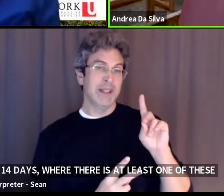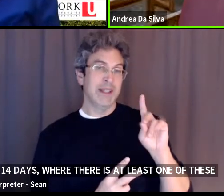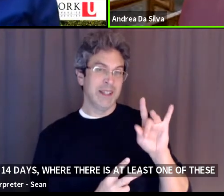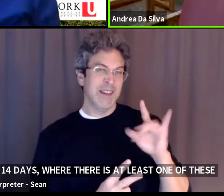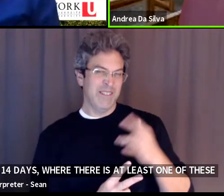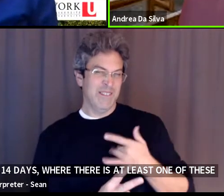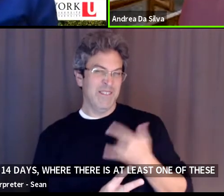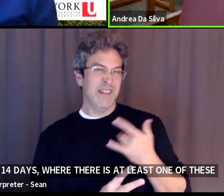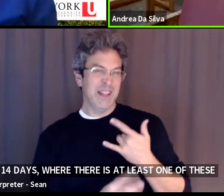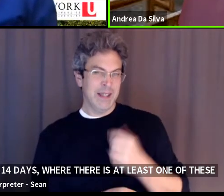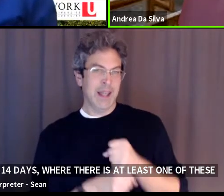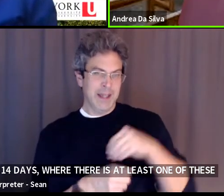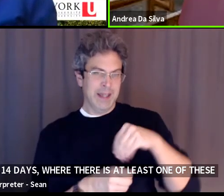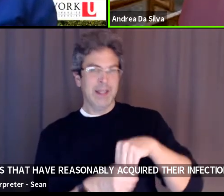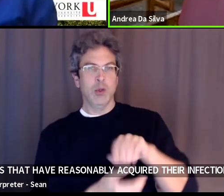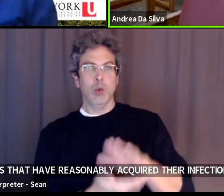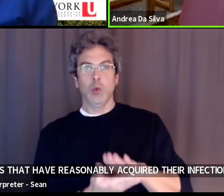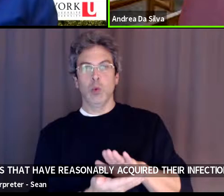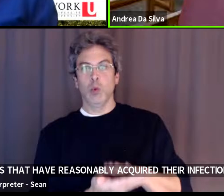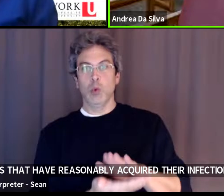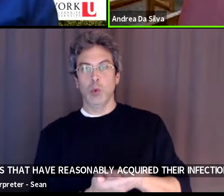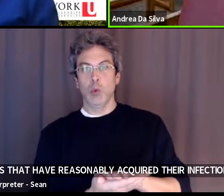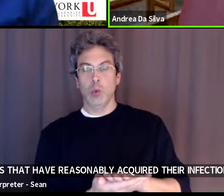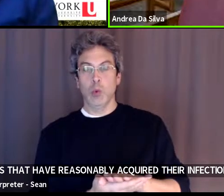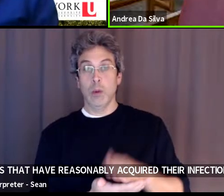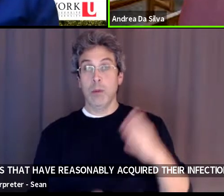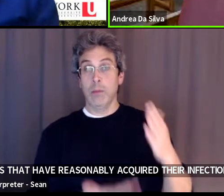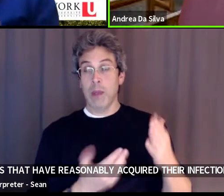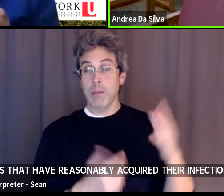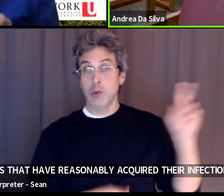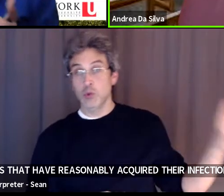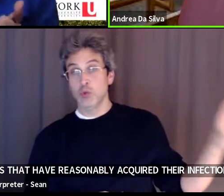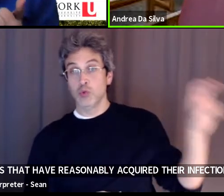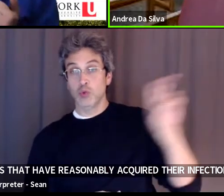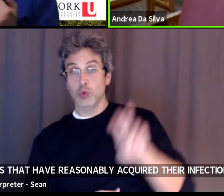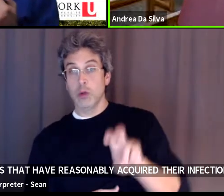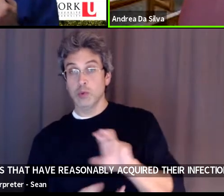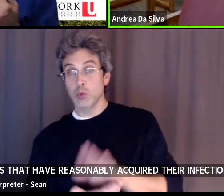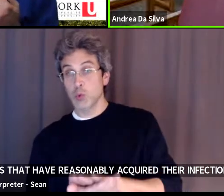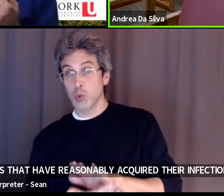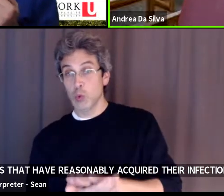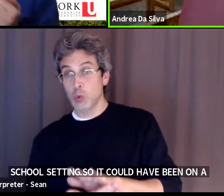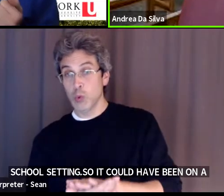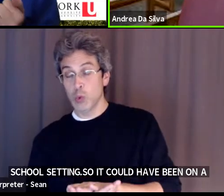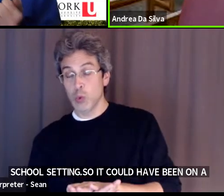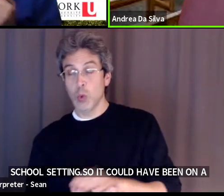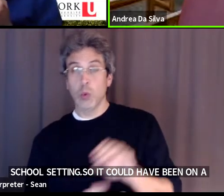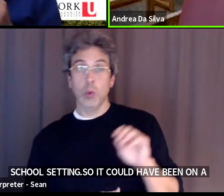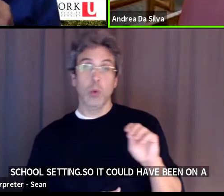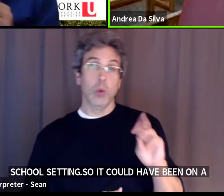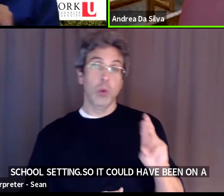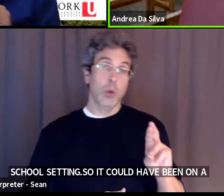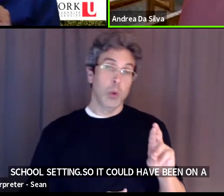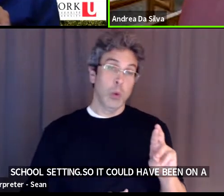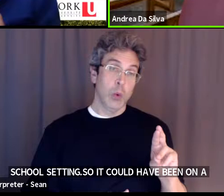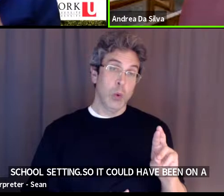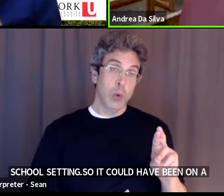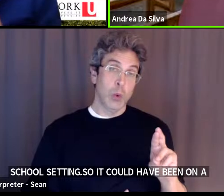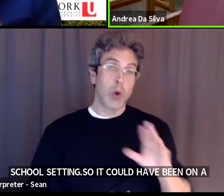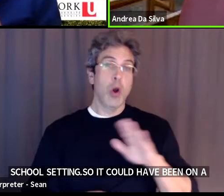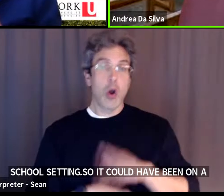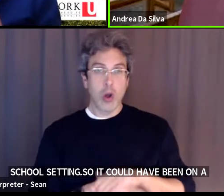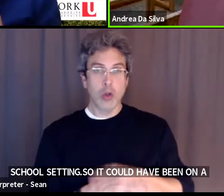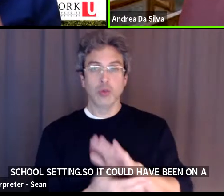it could have been either on a transportation going to school or before or on school